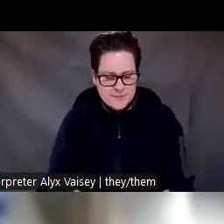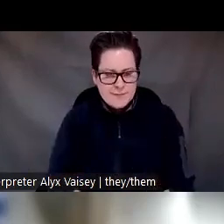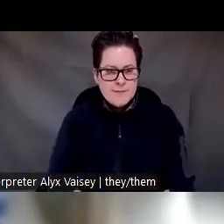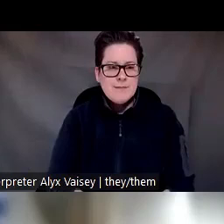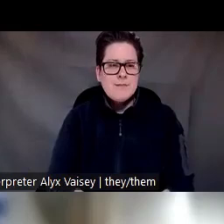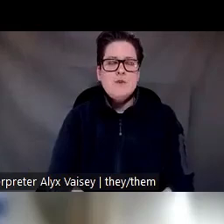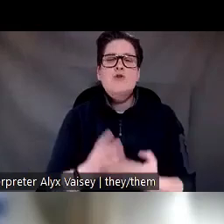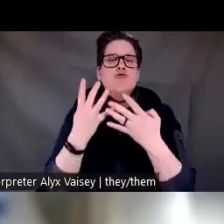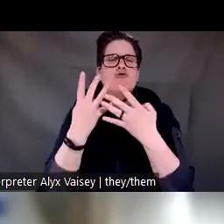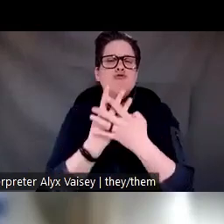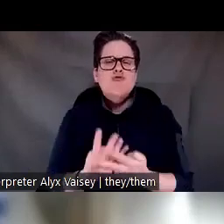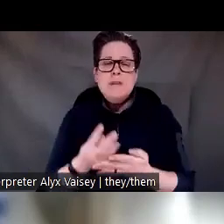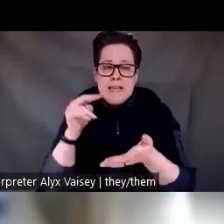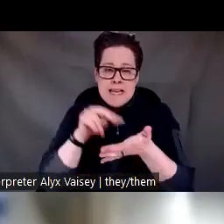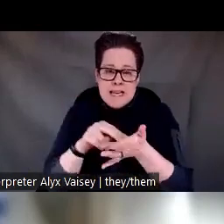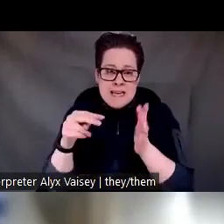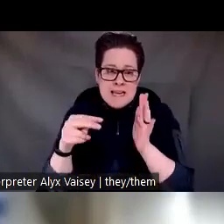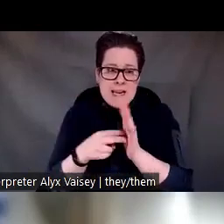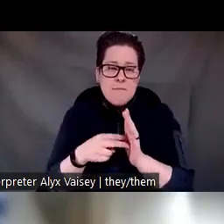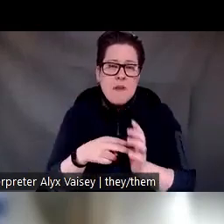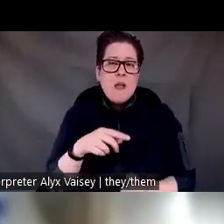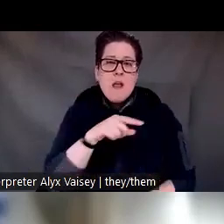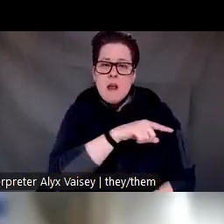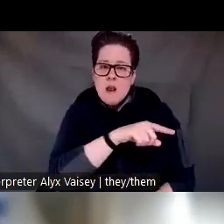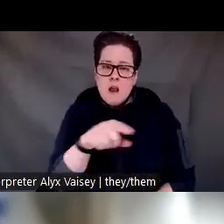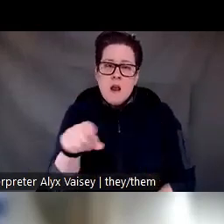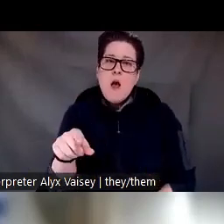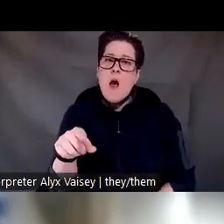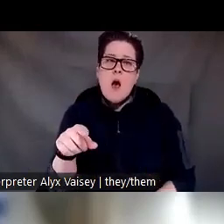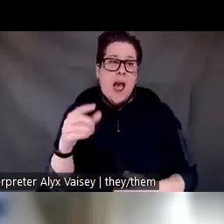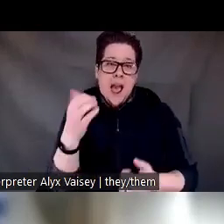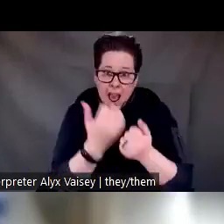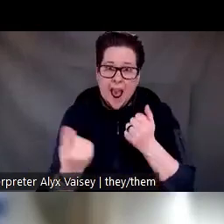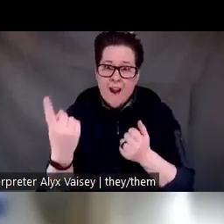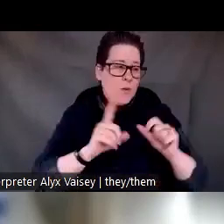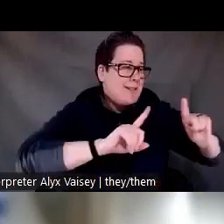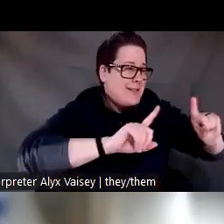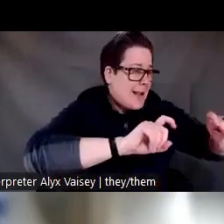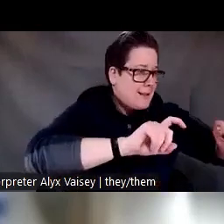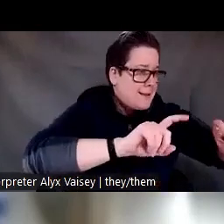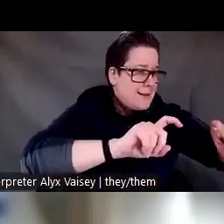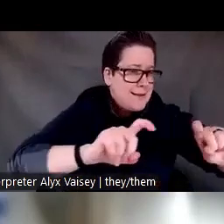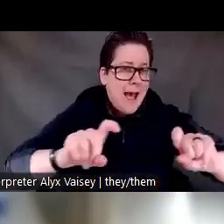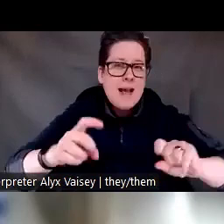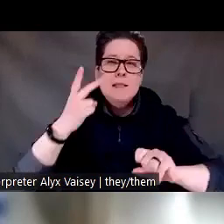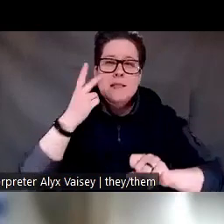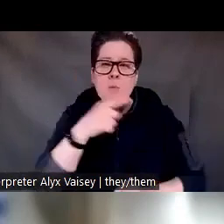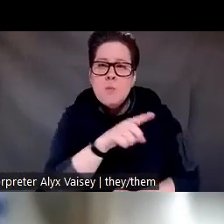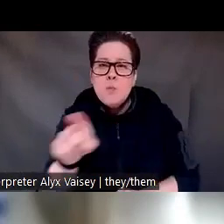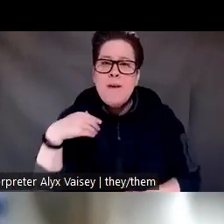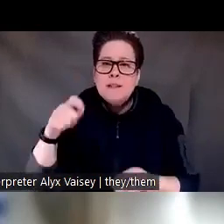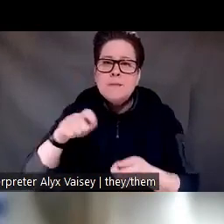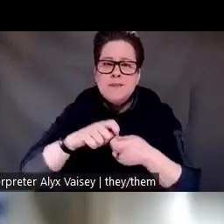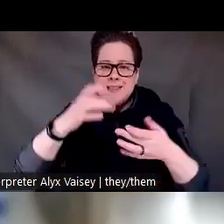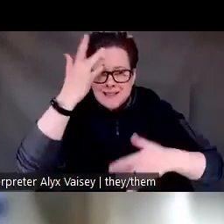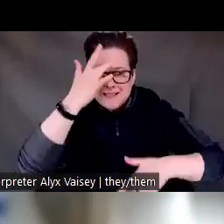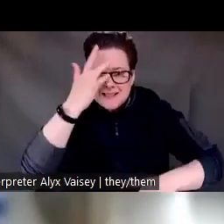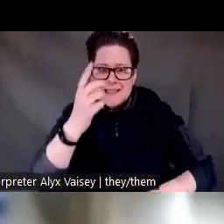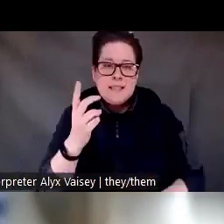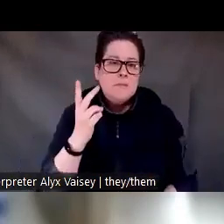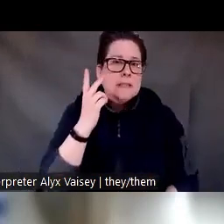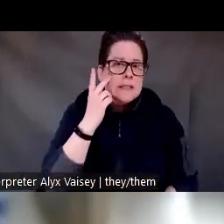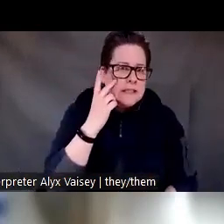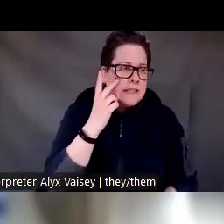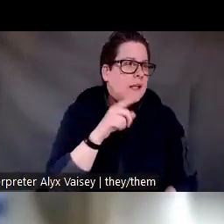So screening is the process of testing an entire population for a particular disease in order to find out